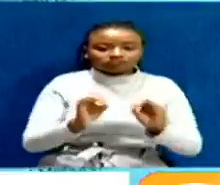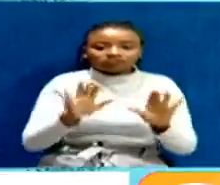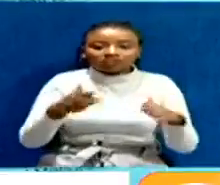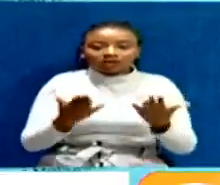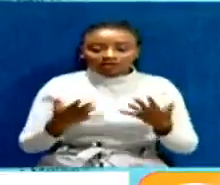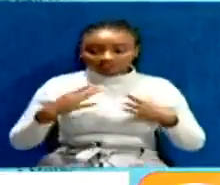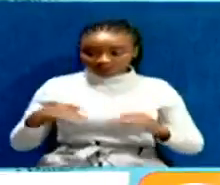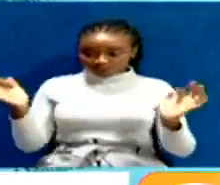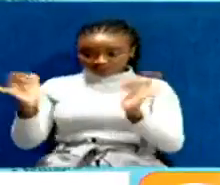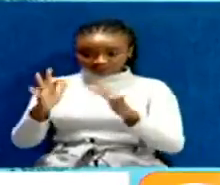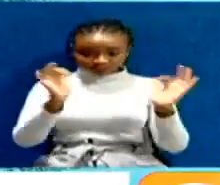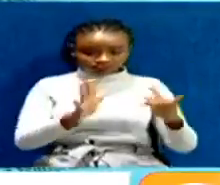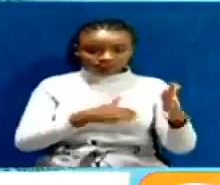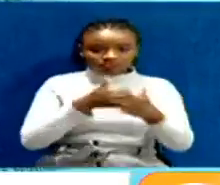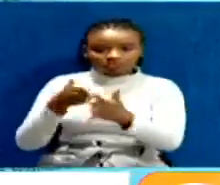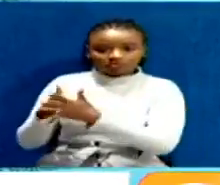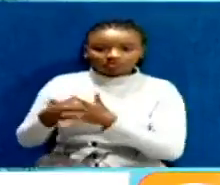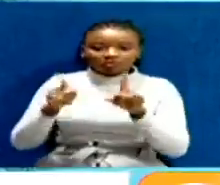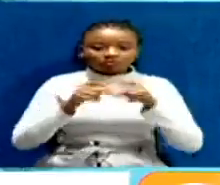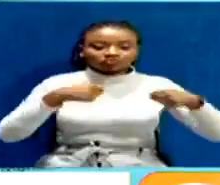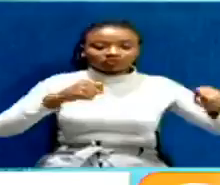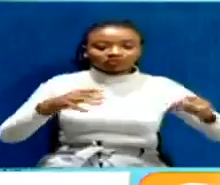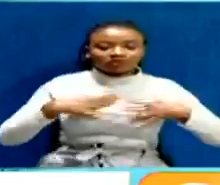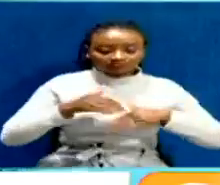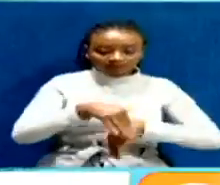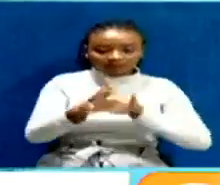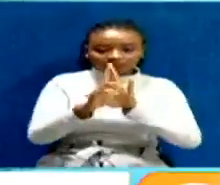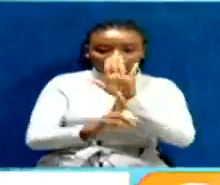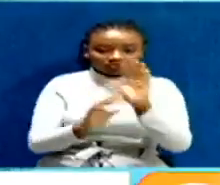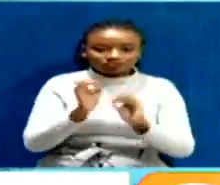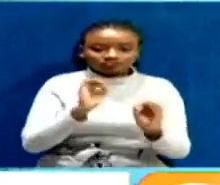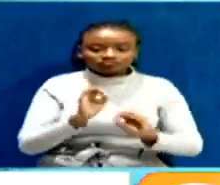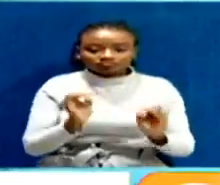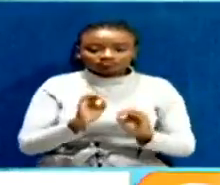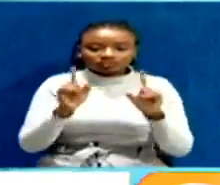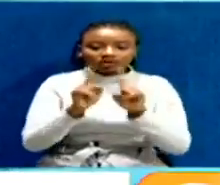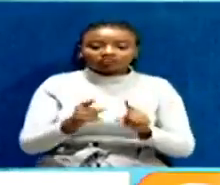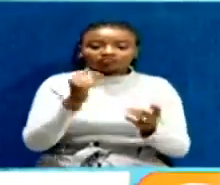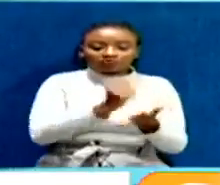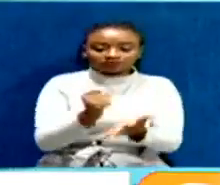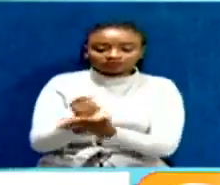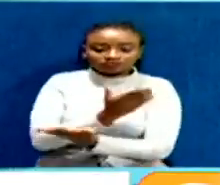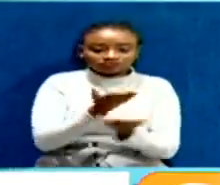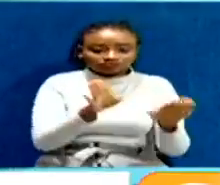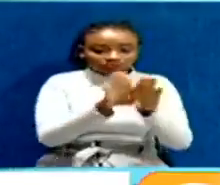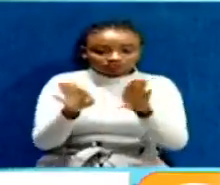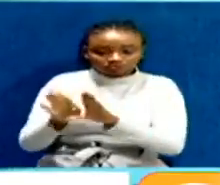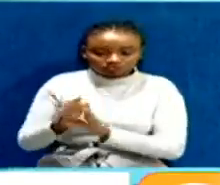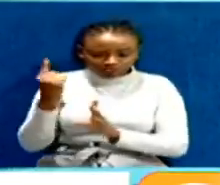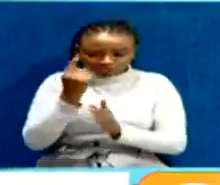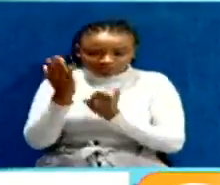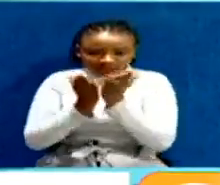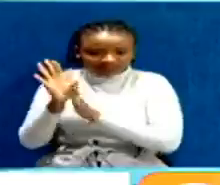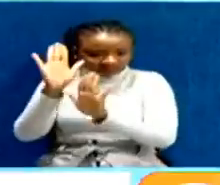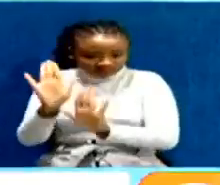service vehicles and borders not complying with COVID-19 rules, as well as by closing all county offices, save for essential